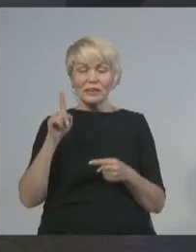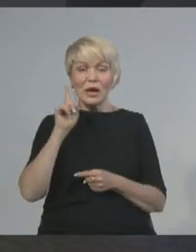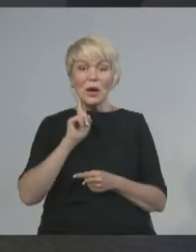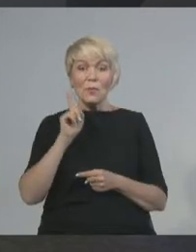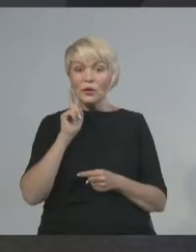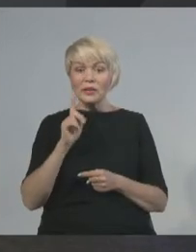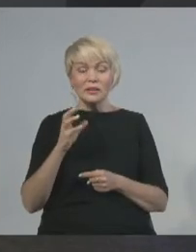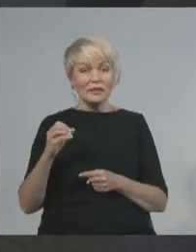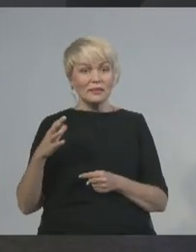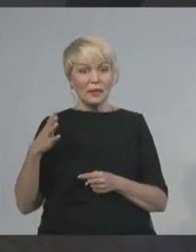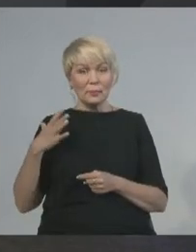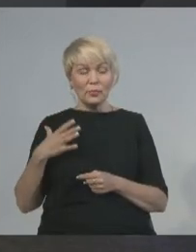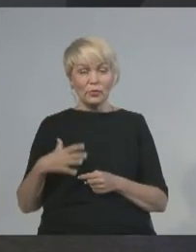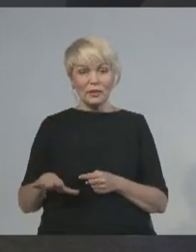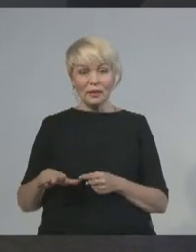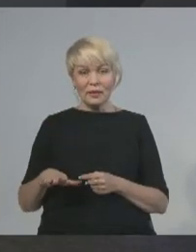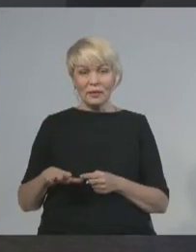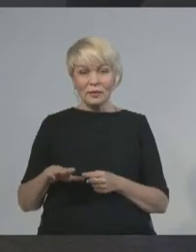right